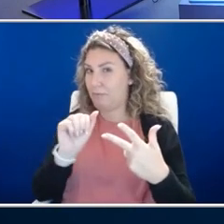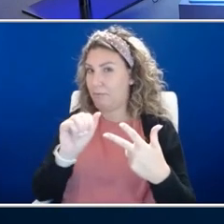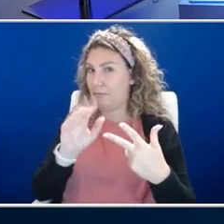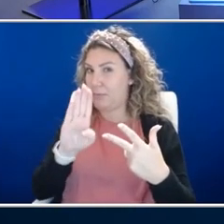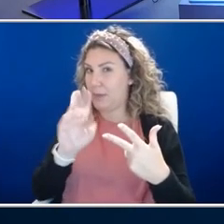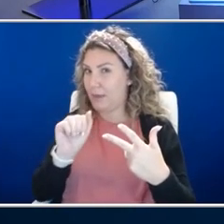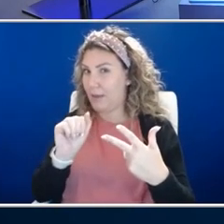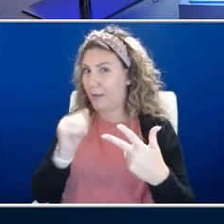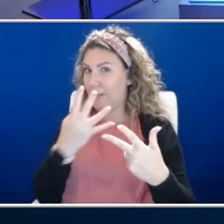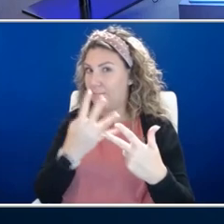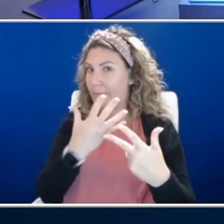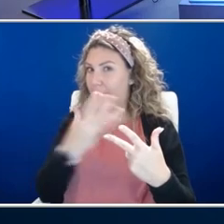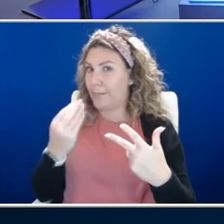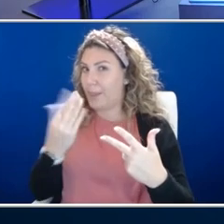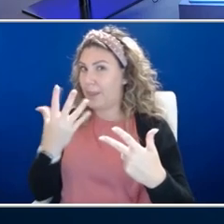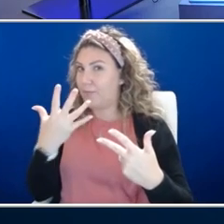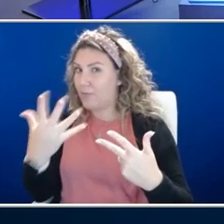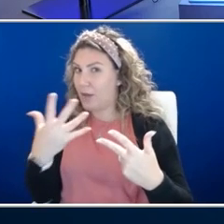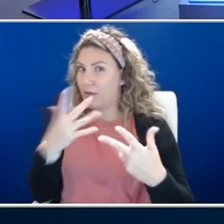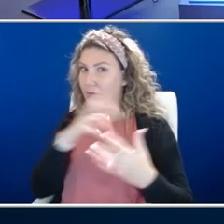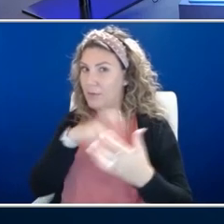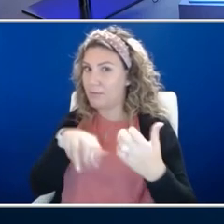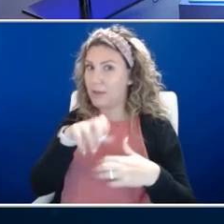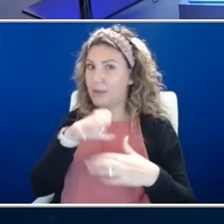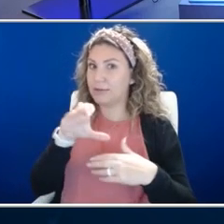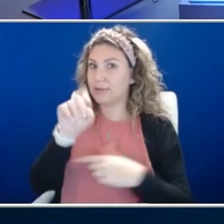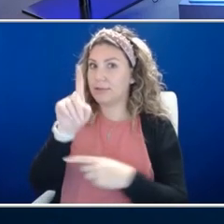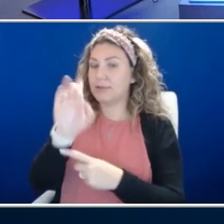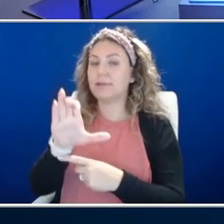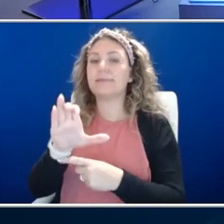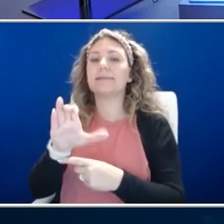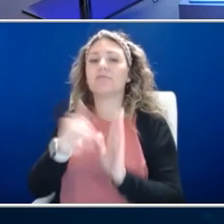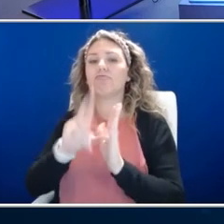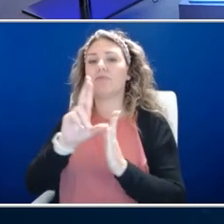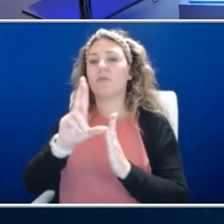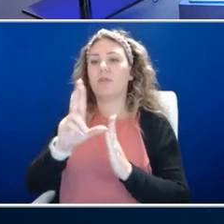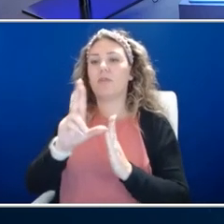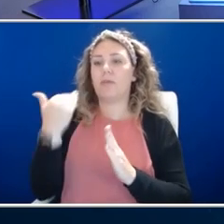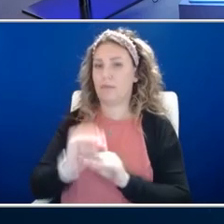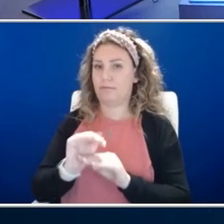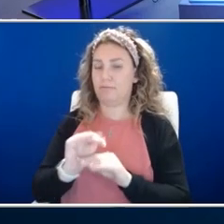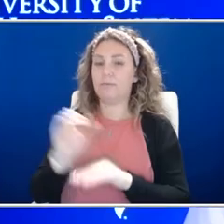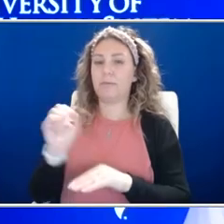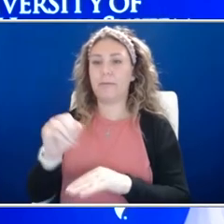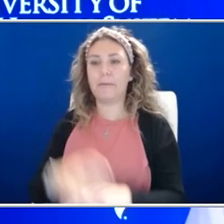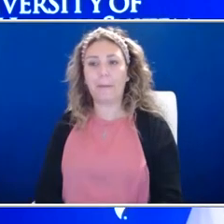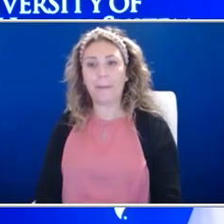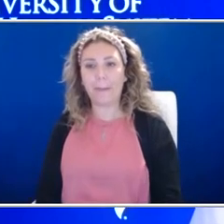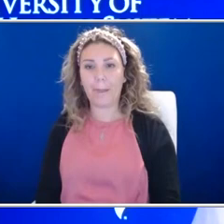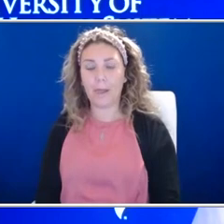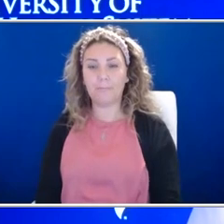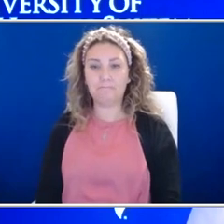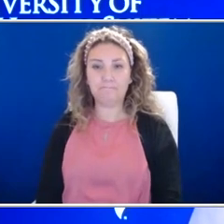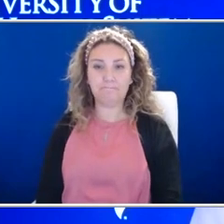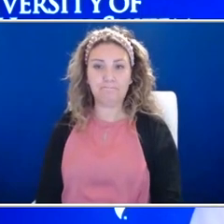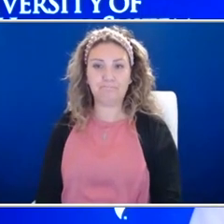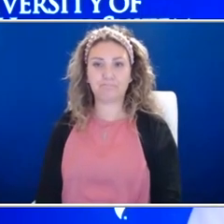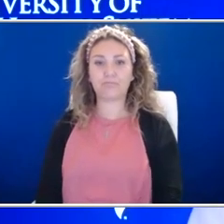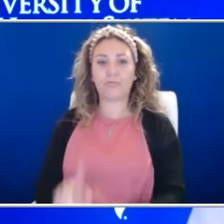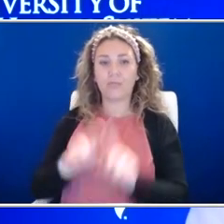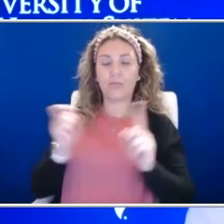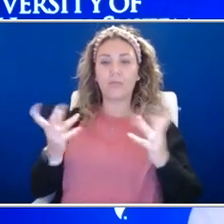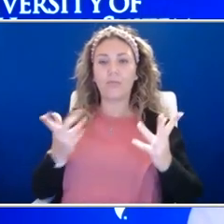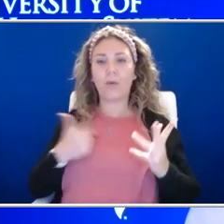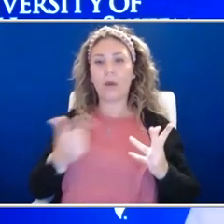Hawk. There was some, the CDC actually went through that last night. Yeah, and I, from what I understand and believe, the